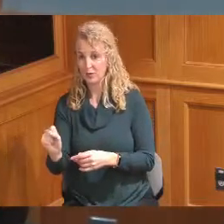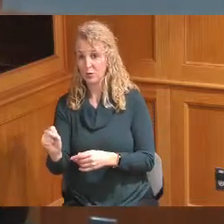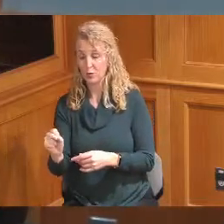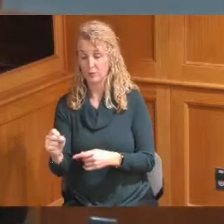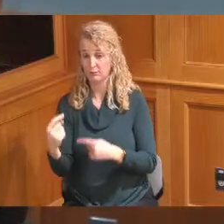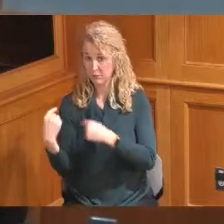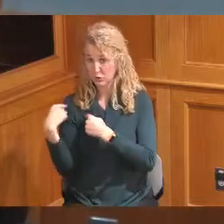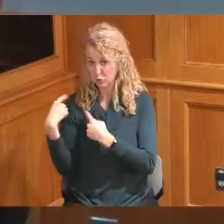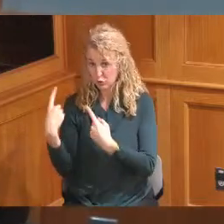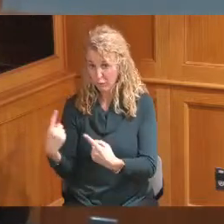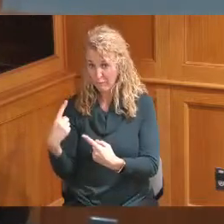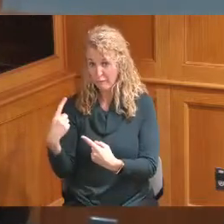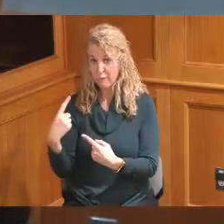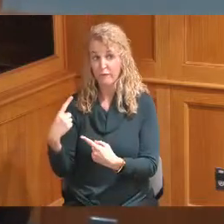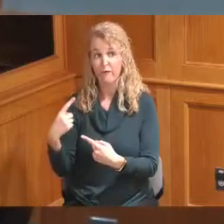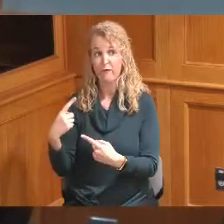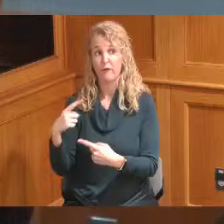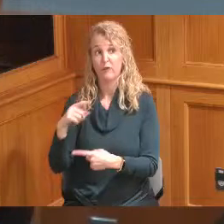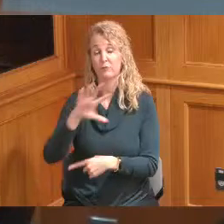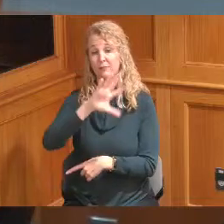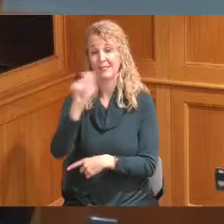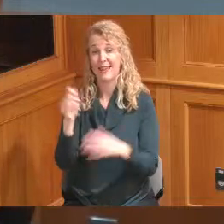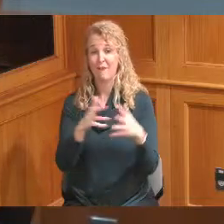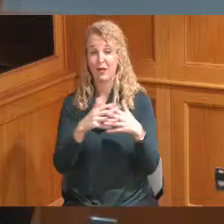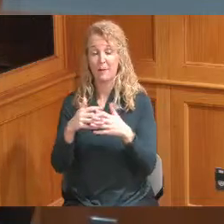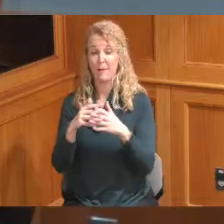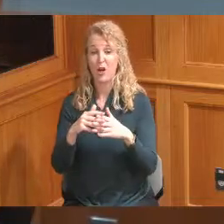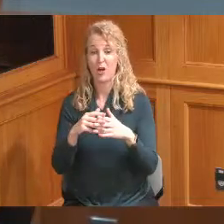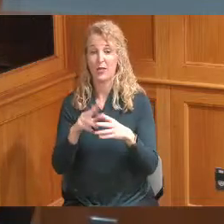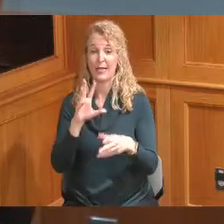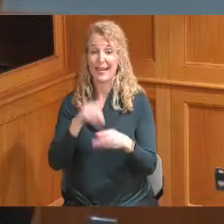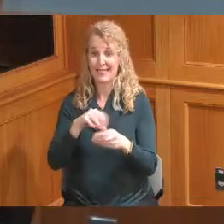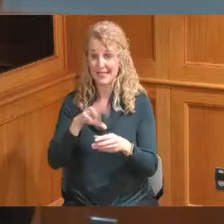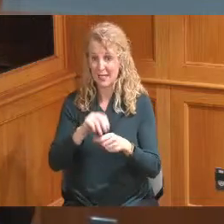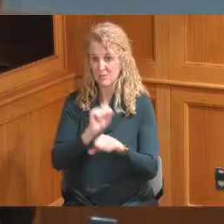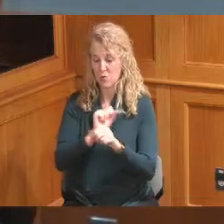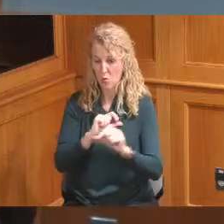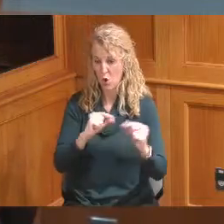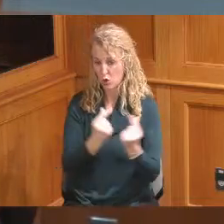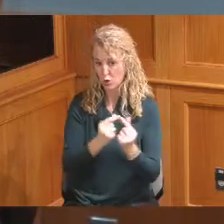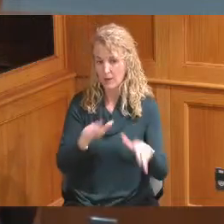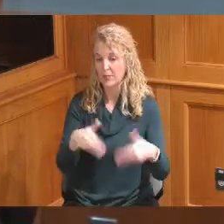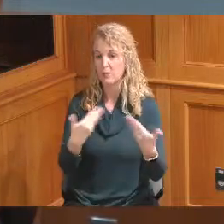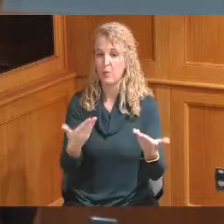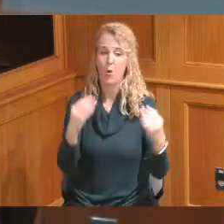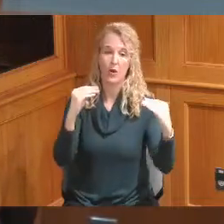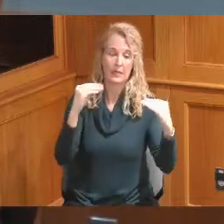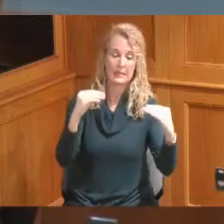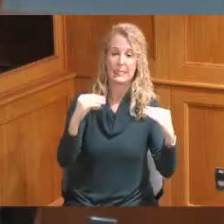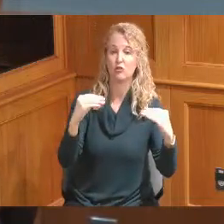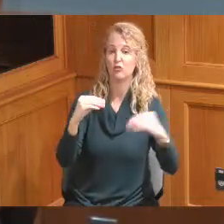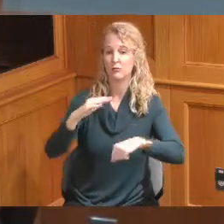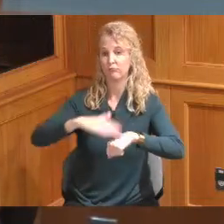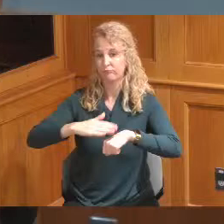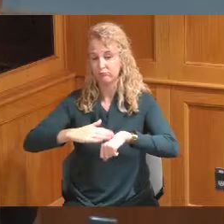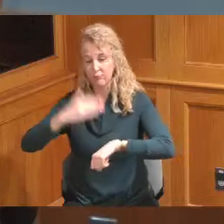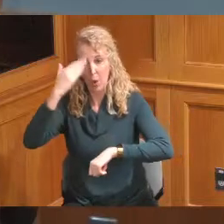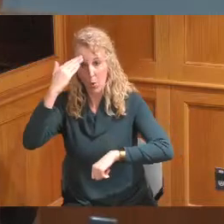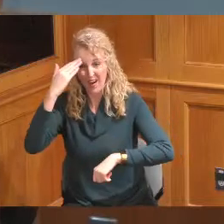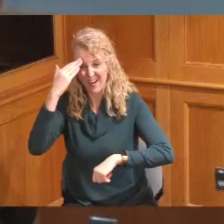date, the African American Engagement Work Group has provided awareness and education in the community. They have